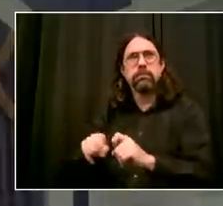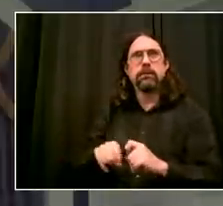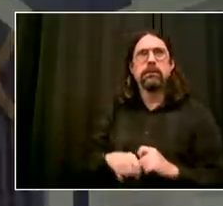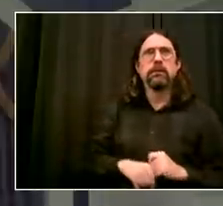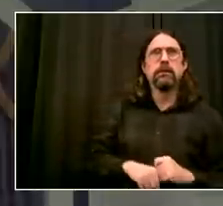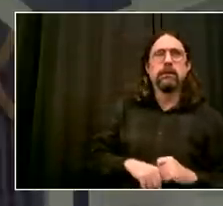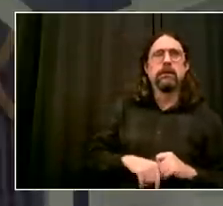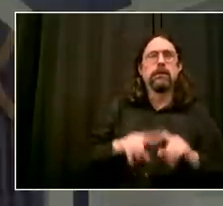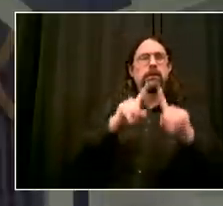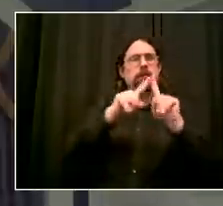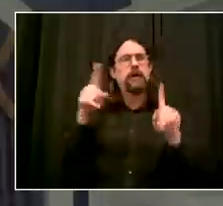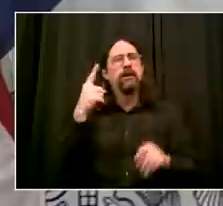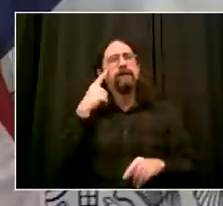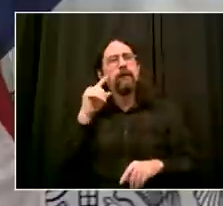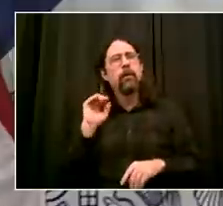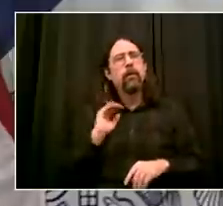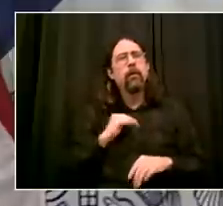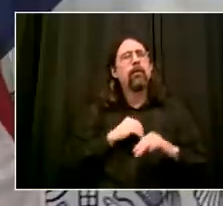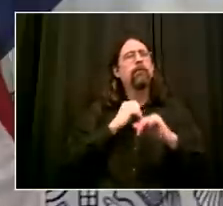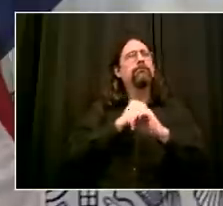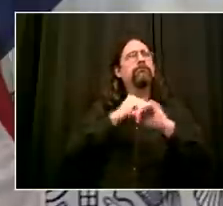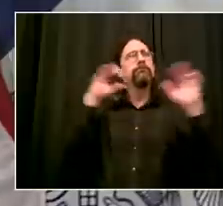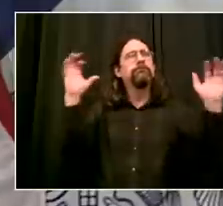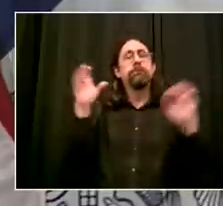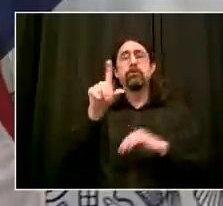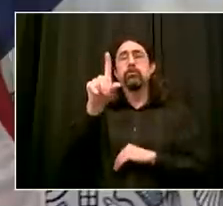Pardon, next is Marsha from WCBS.